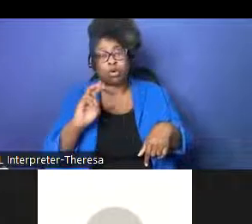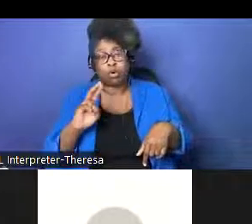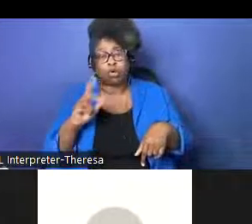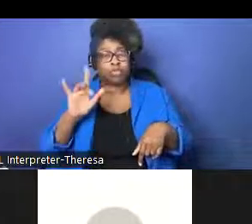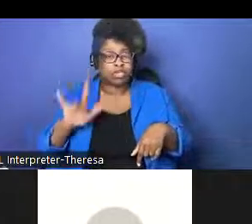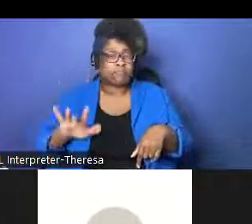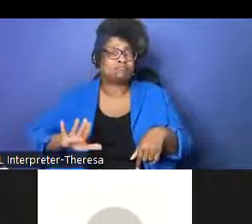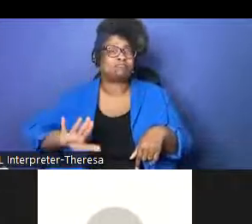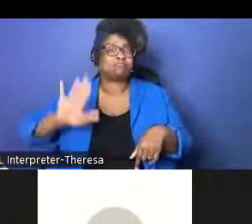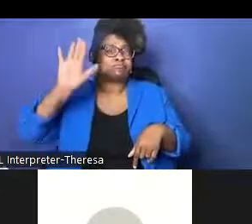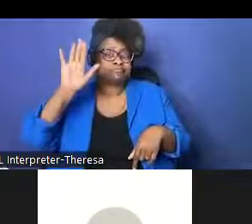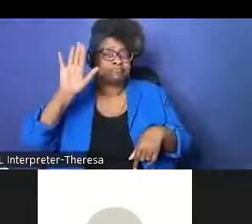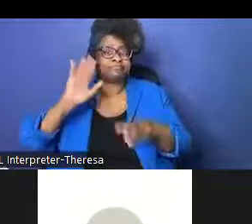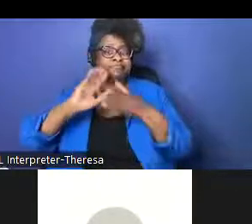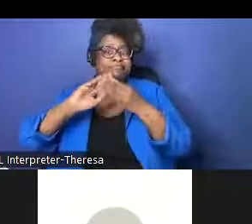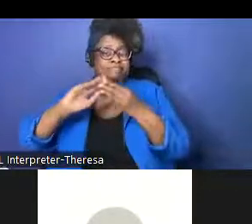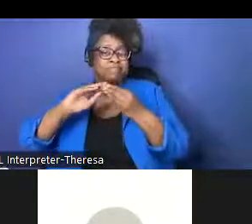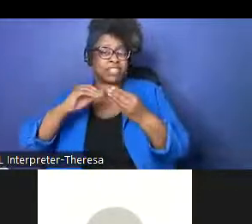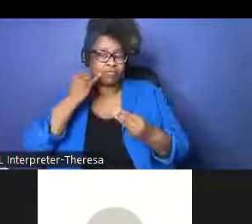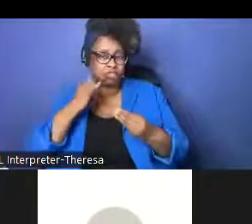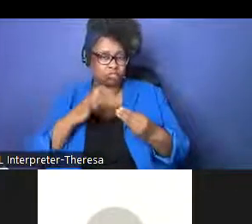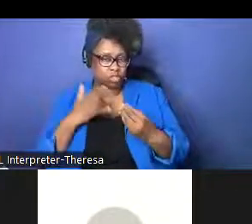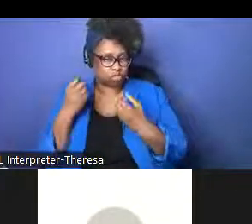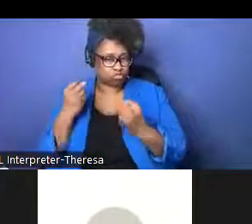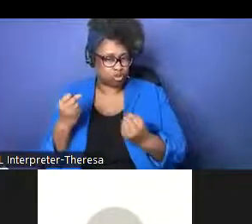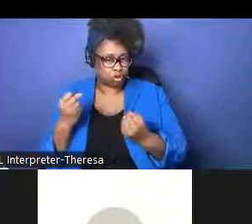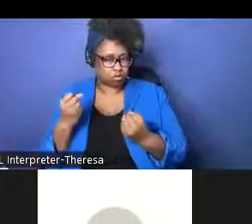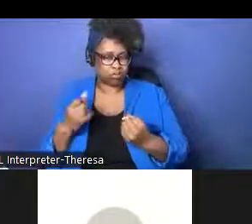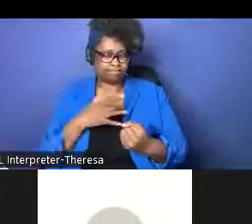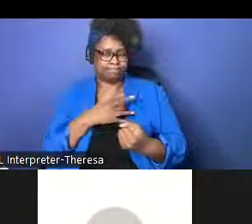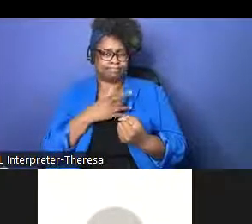your hand or chime in if you feel strongly about something in the moment.